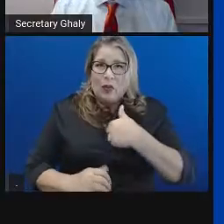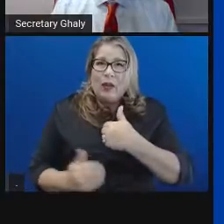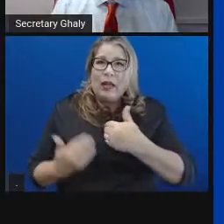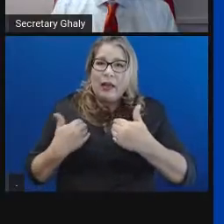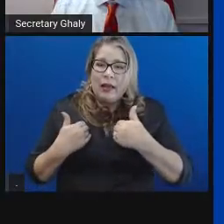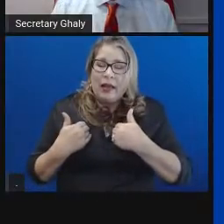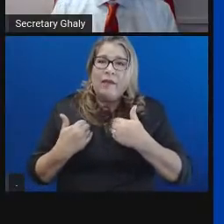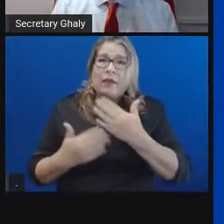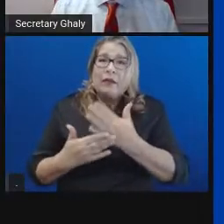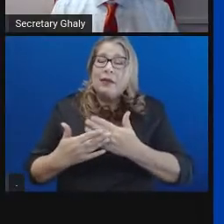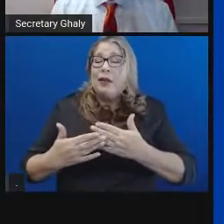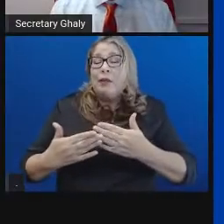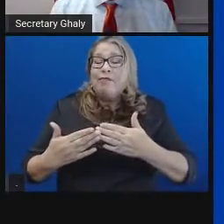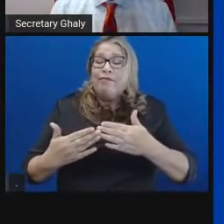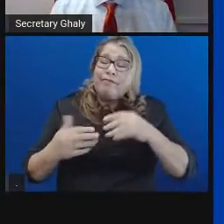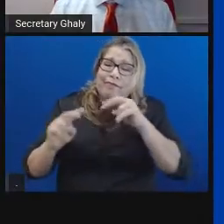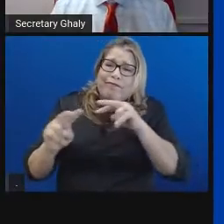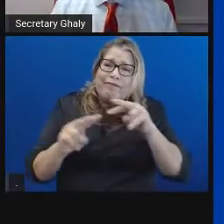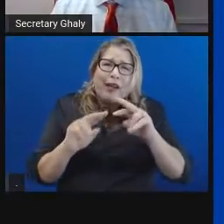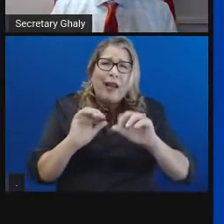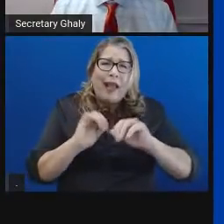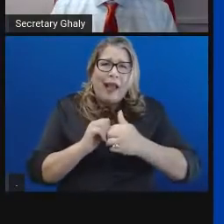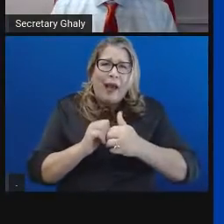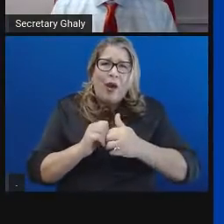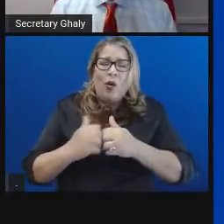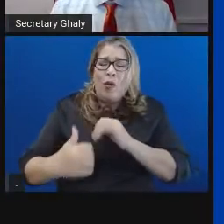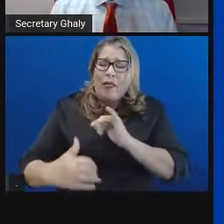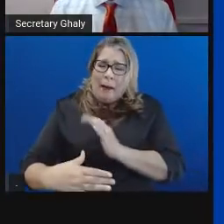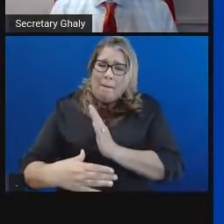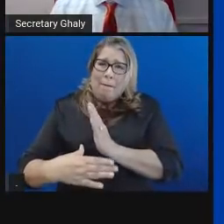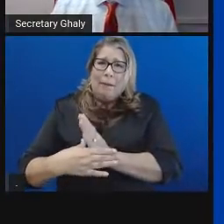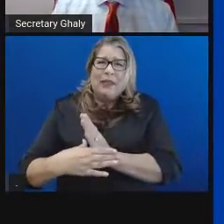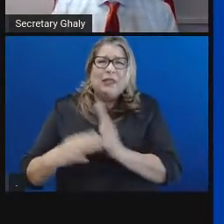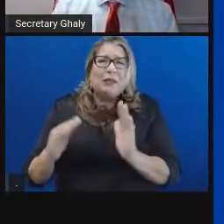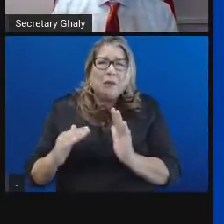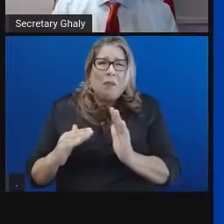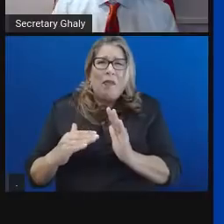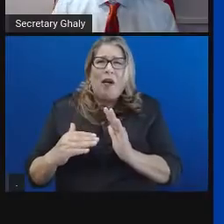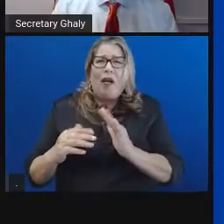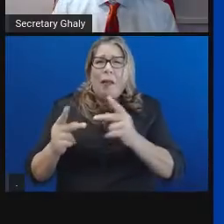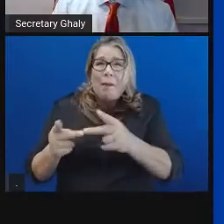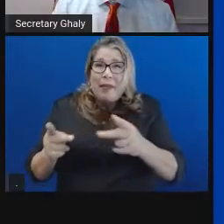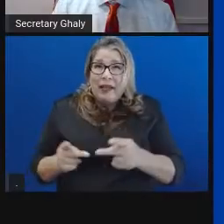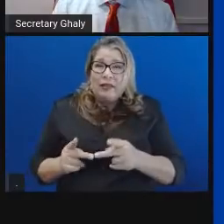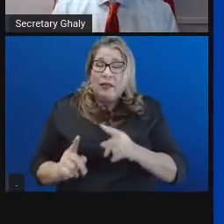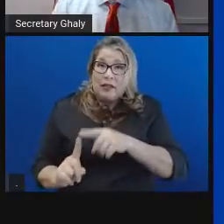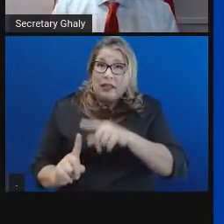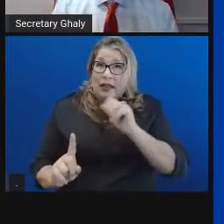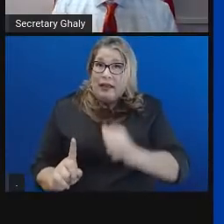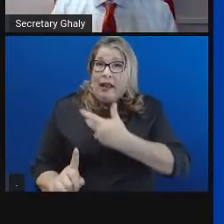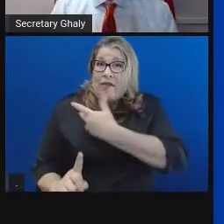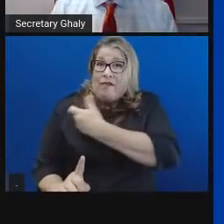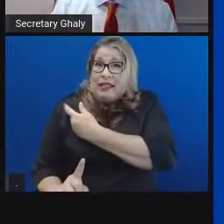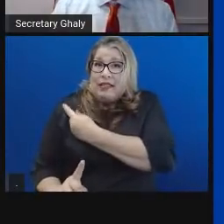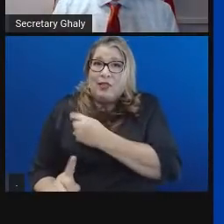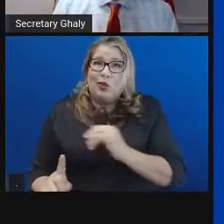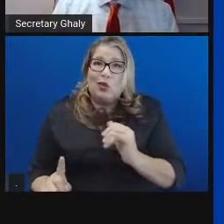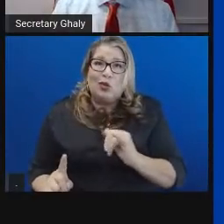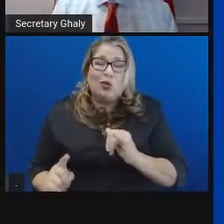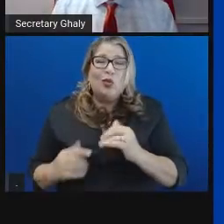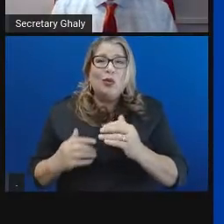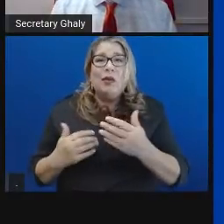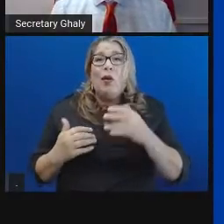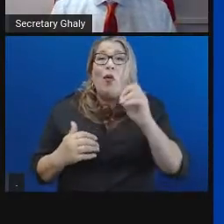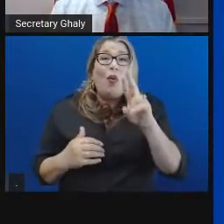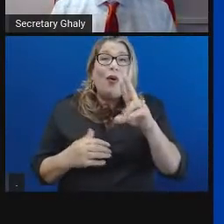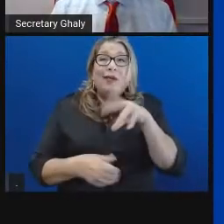small clinic practice in a county in the state, or one of our large hospital systems like Kaiser or Sutter